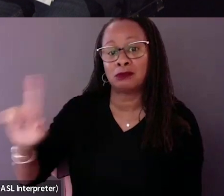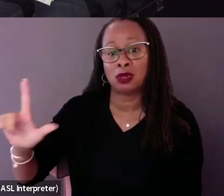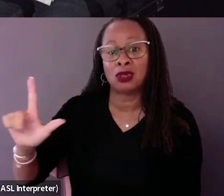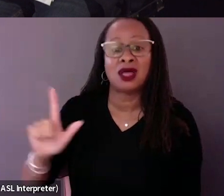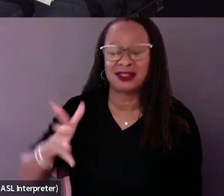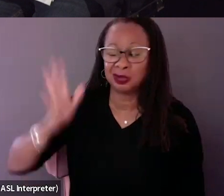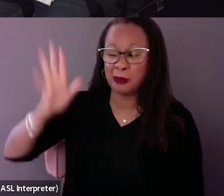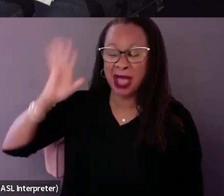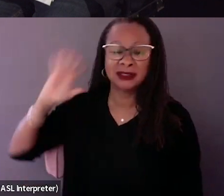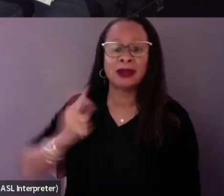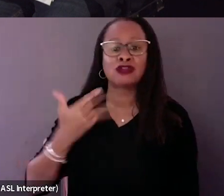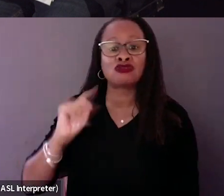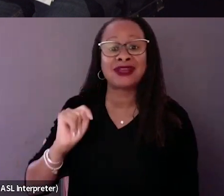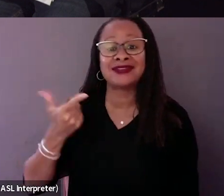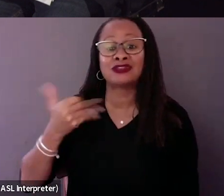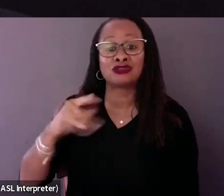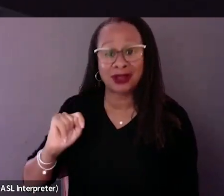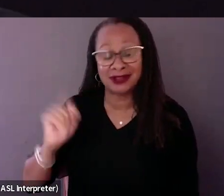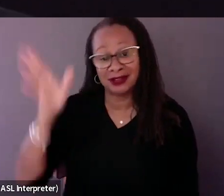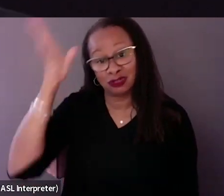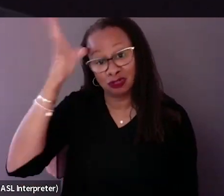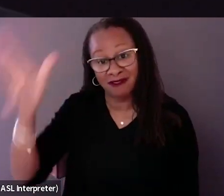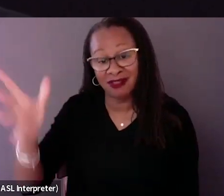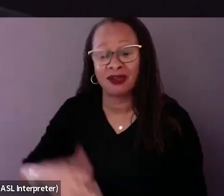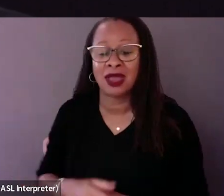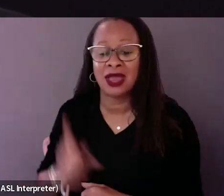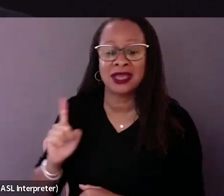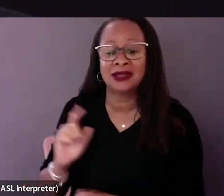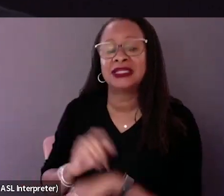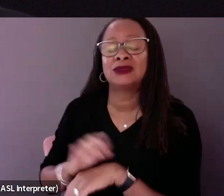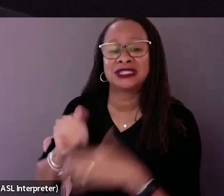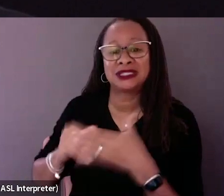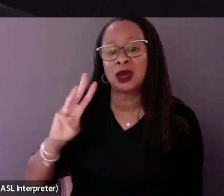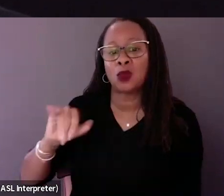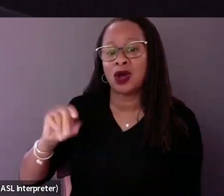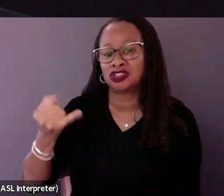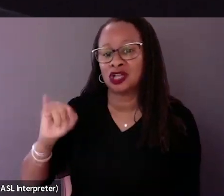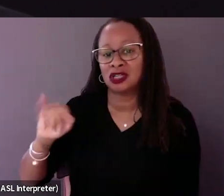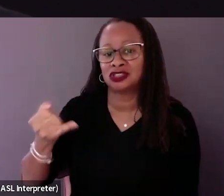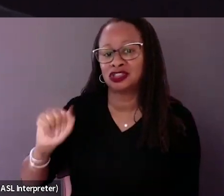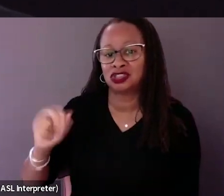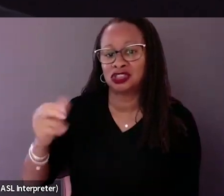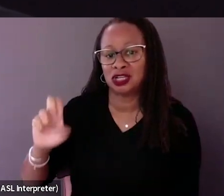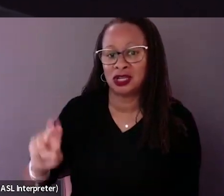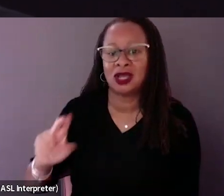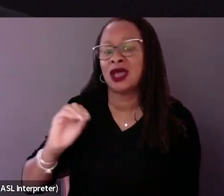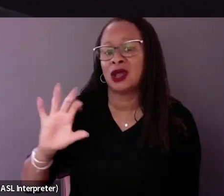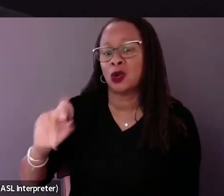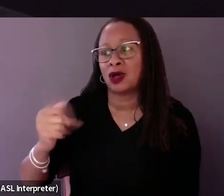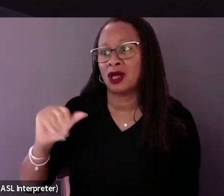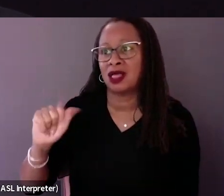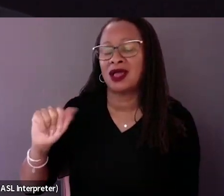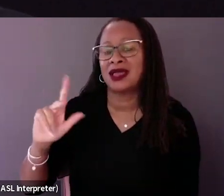my great-great-grandfather. And he was in a Wajaje band of Oglala and Sichangu, Rosebud and